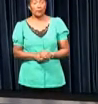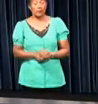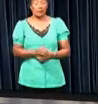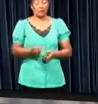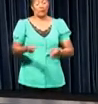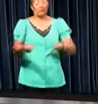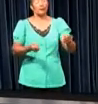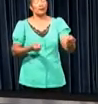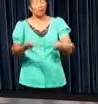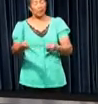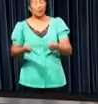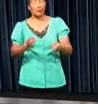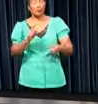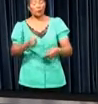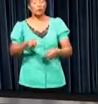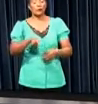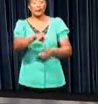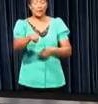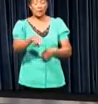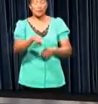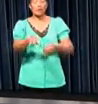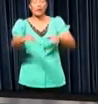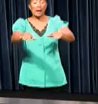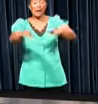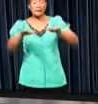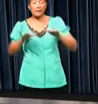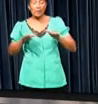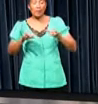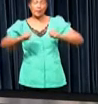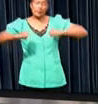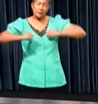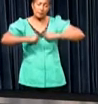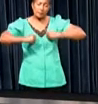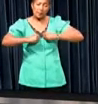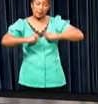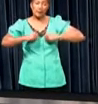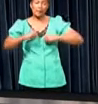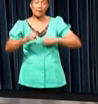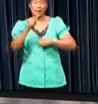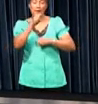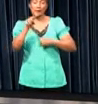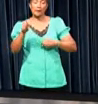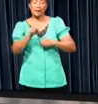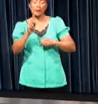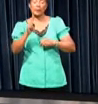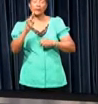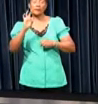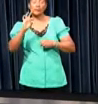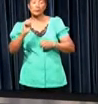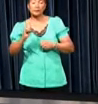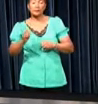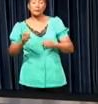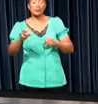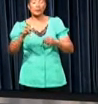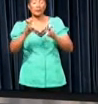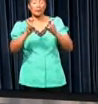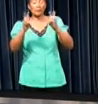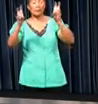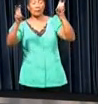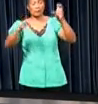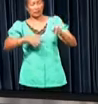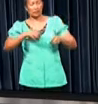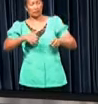According to the National Assembly, the government should have fought the Zika virus more aggressively. The